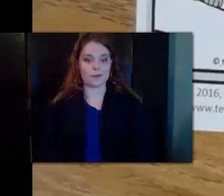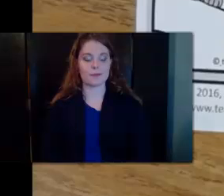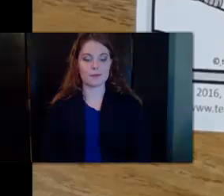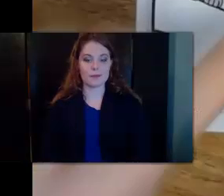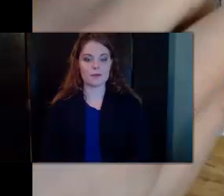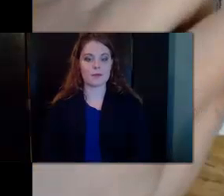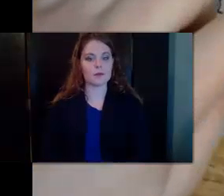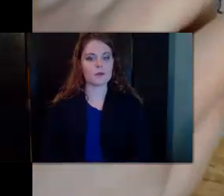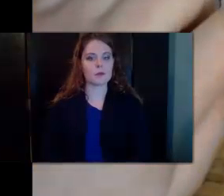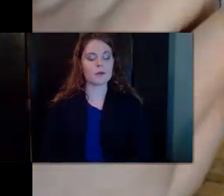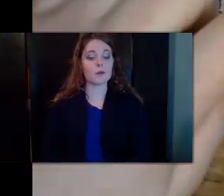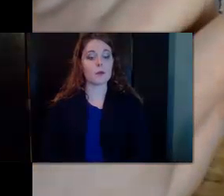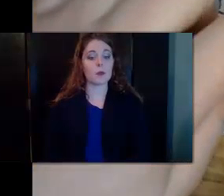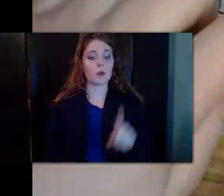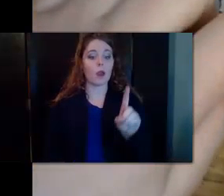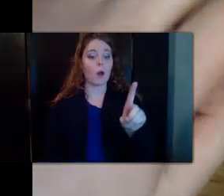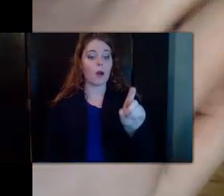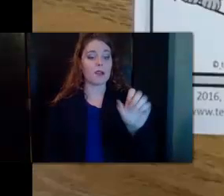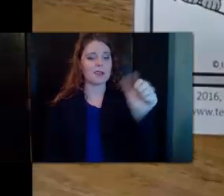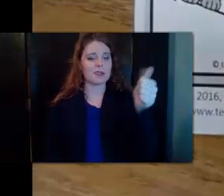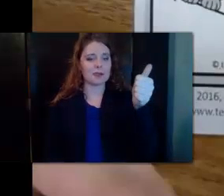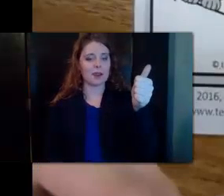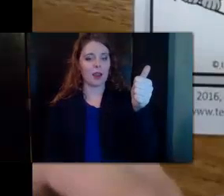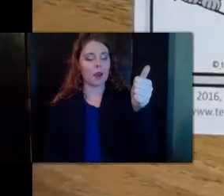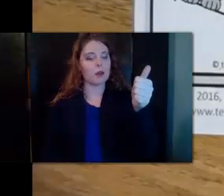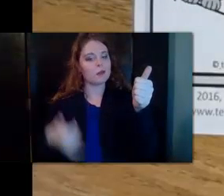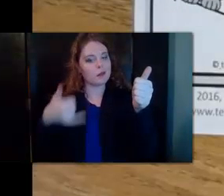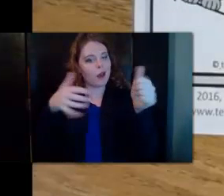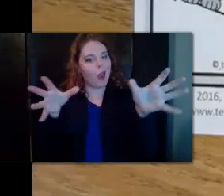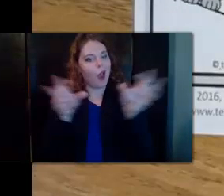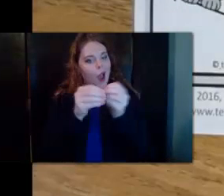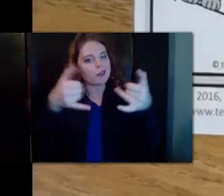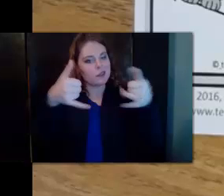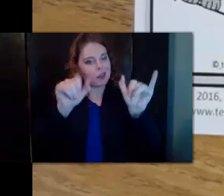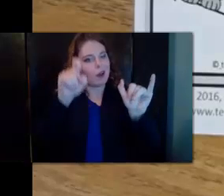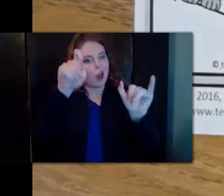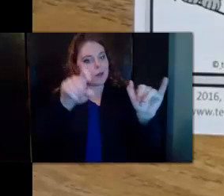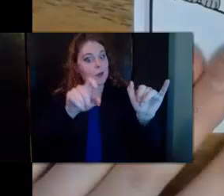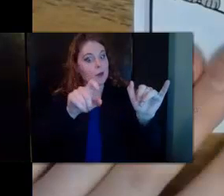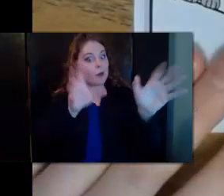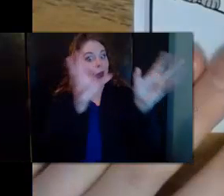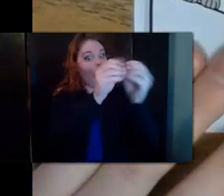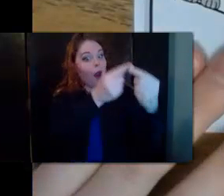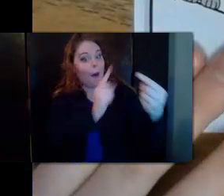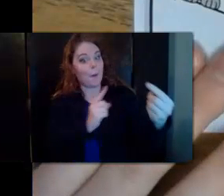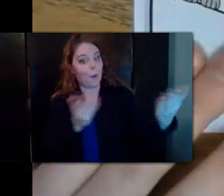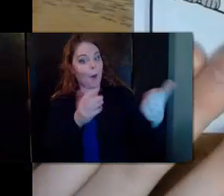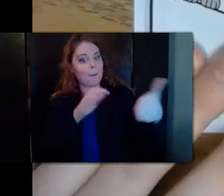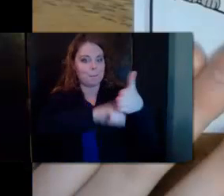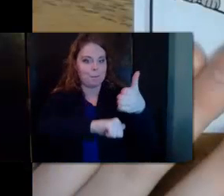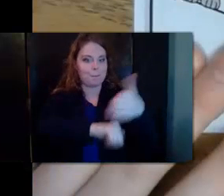This time 110 is on the other side, but we're still adding, so we're still going to subtract to solve it.